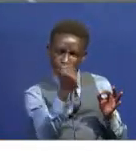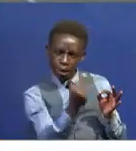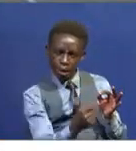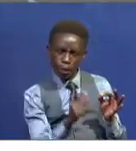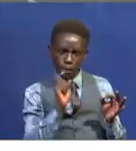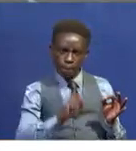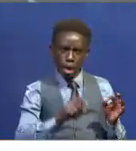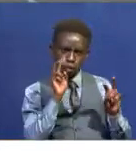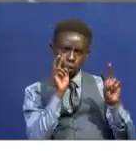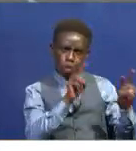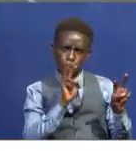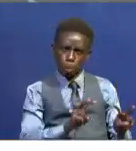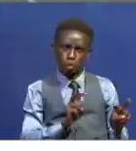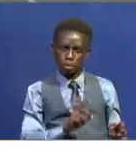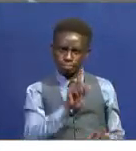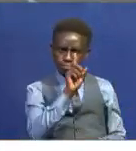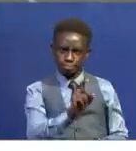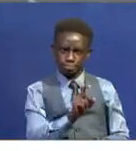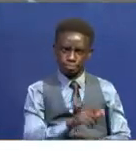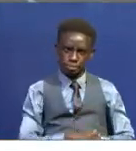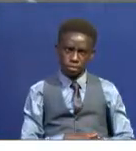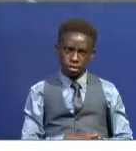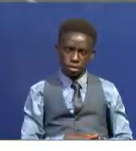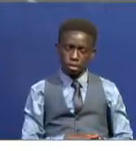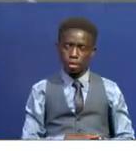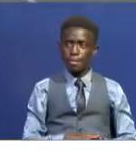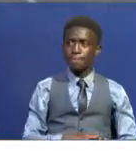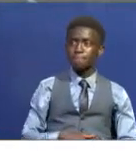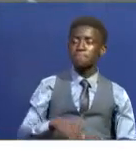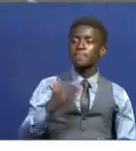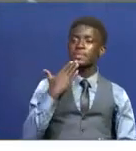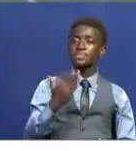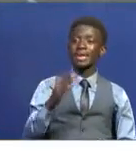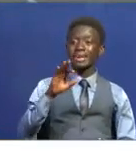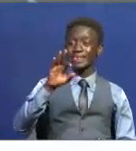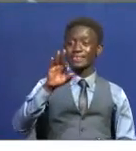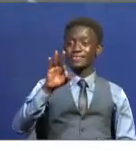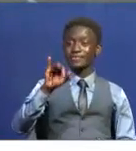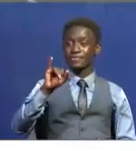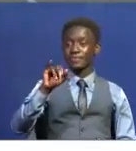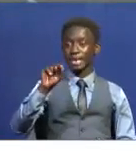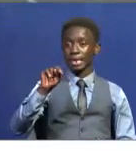again. Fintech, I believe, is under the digital economy,